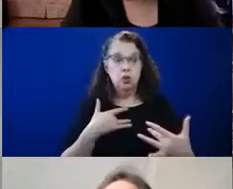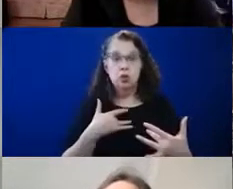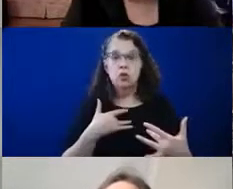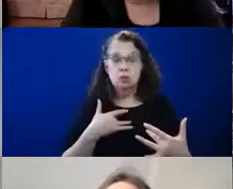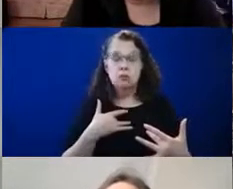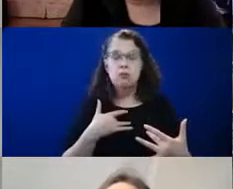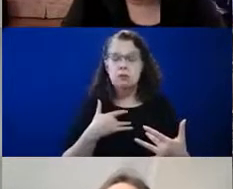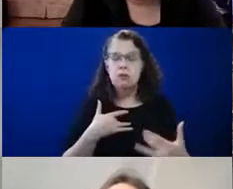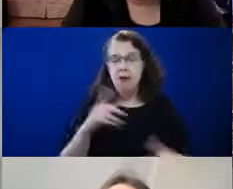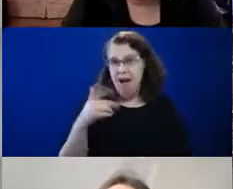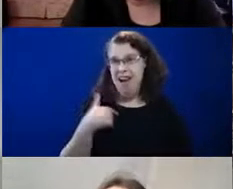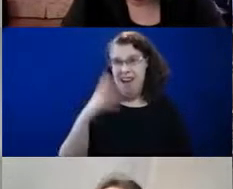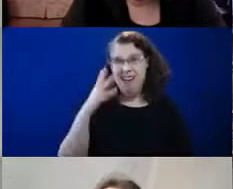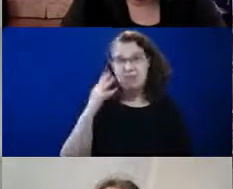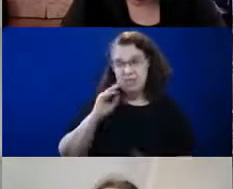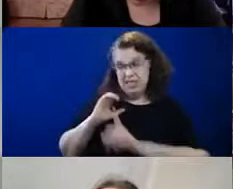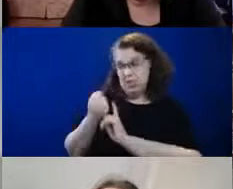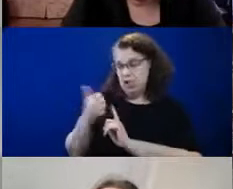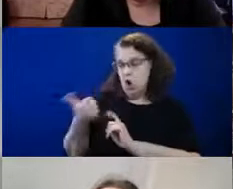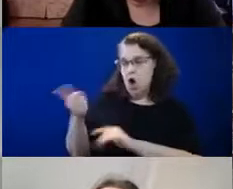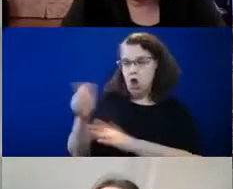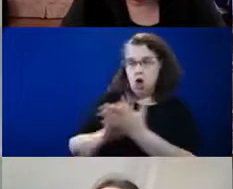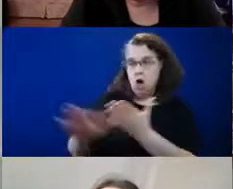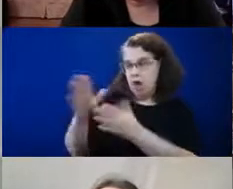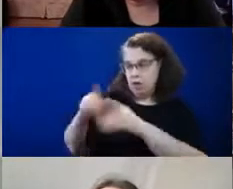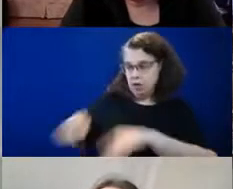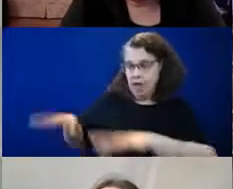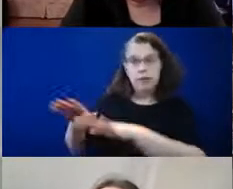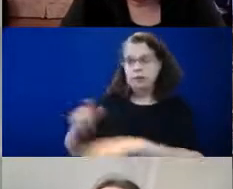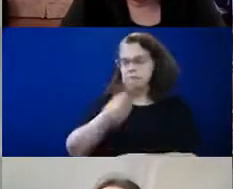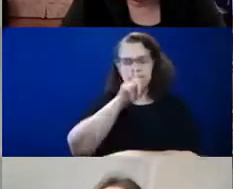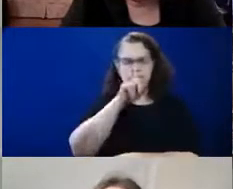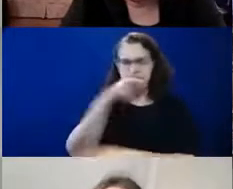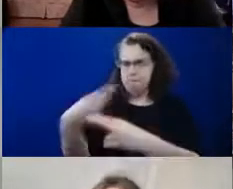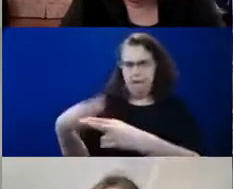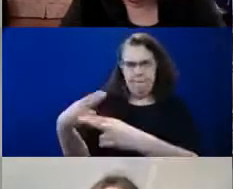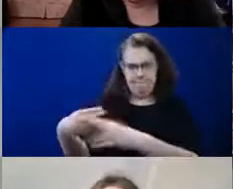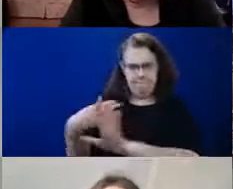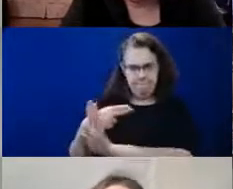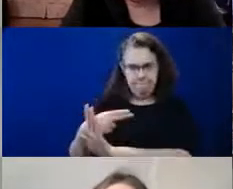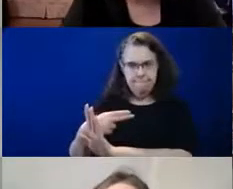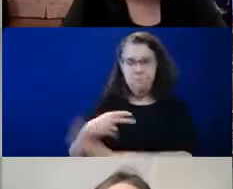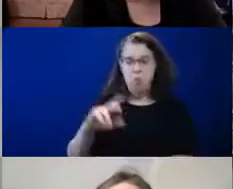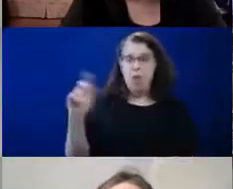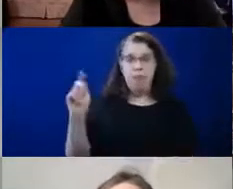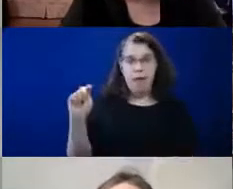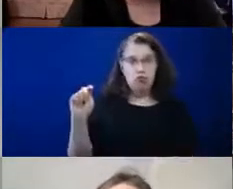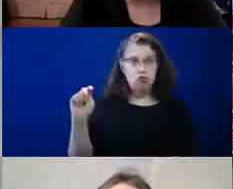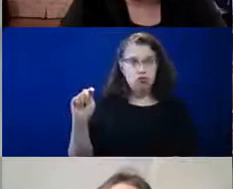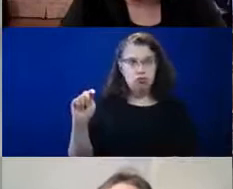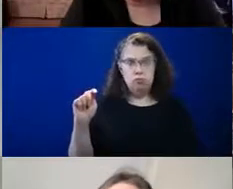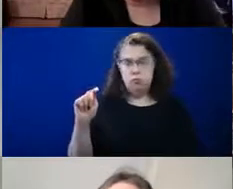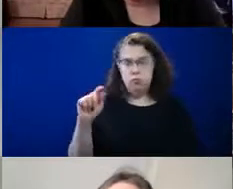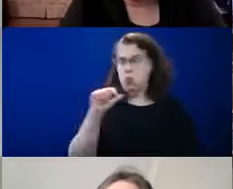had a situation in another CUNY campus, I won't say which one, where unfortunately the bathroom was not